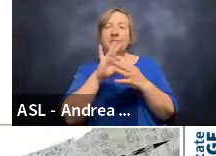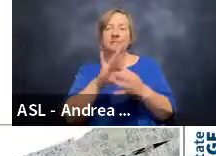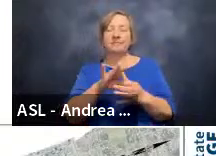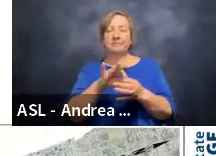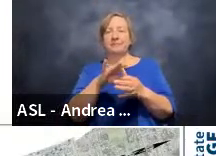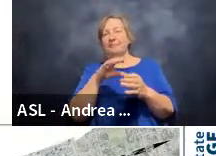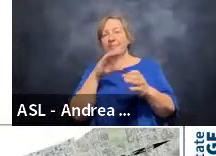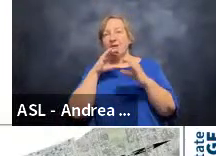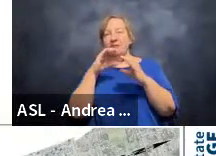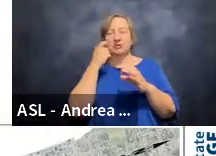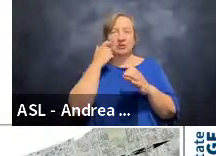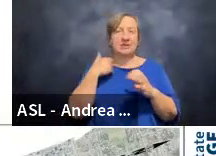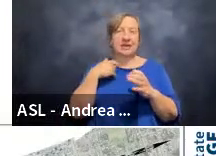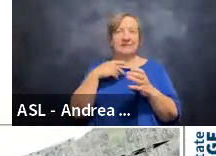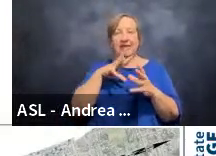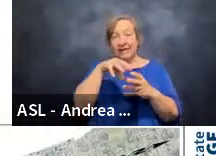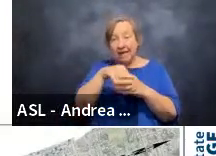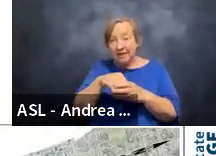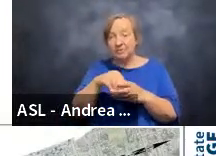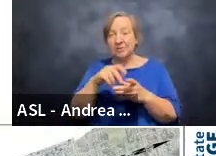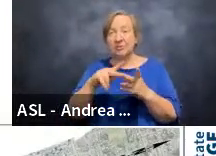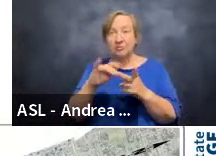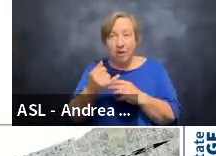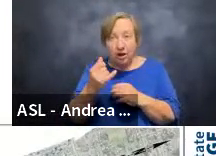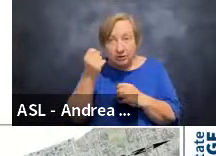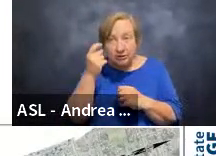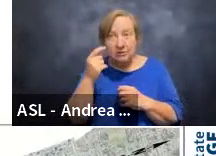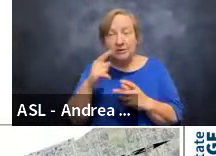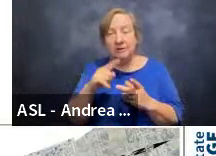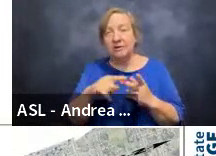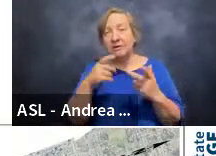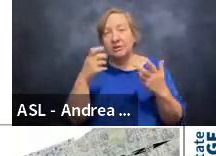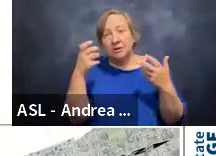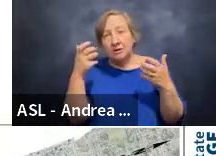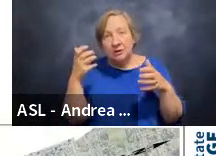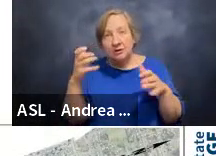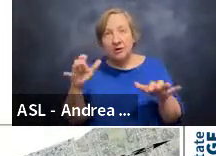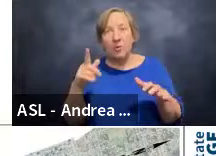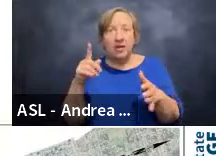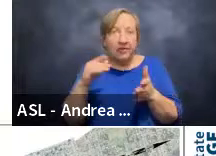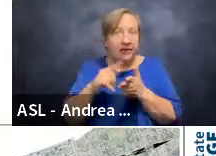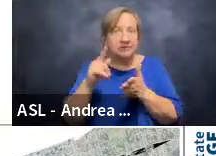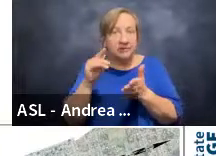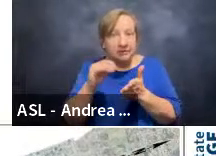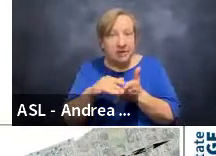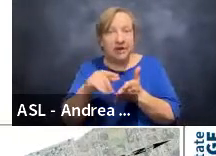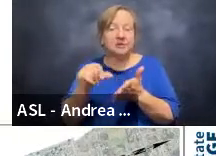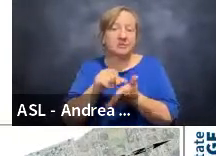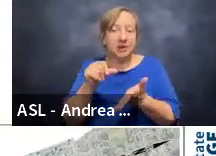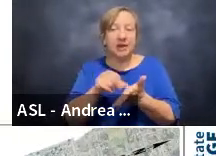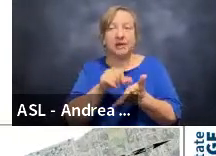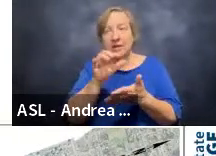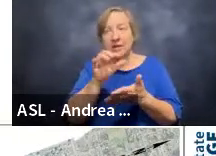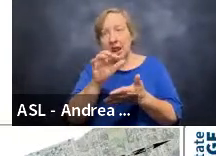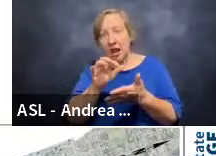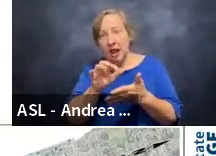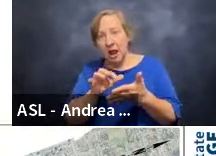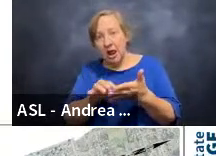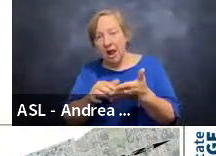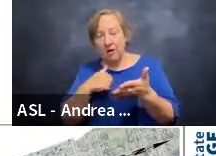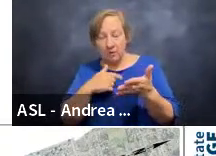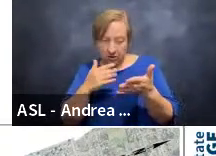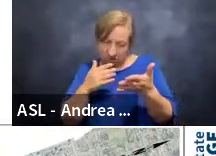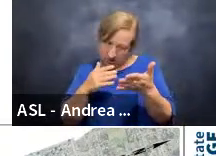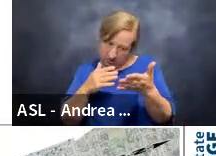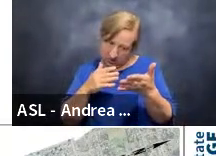engagement and project understanding and not wanting to have thousands of pages that our eyes glaze over and reading